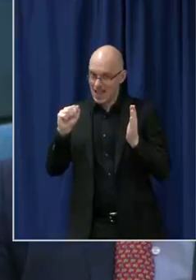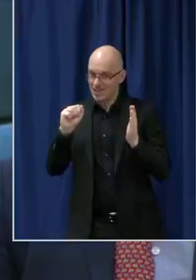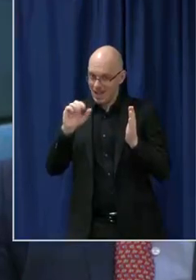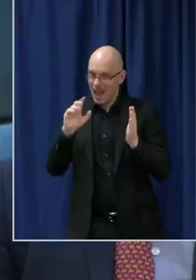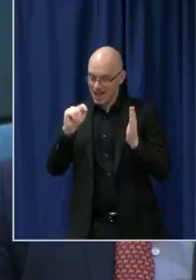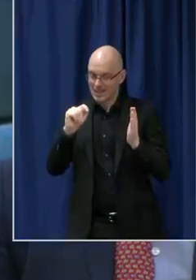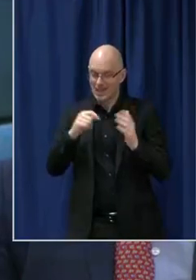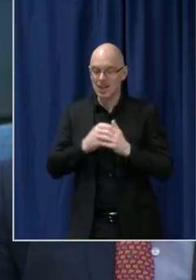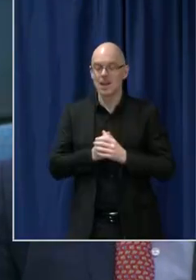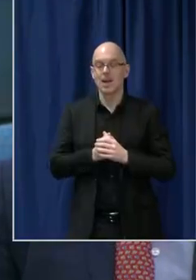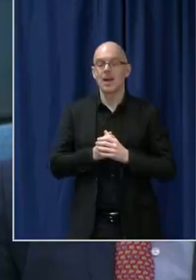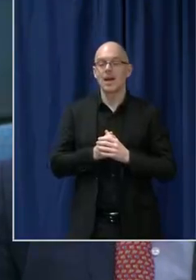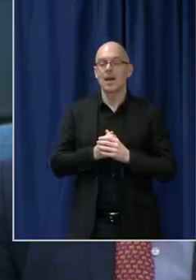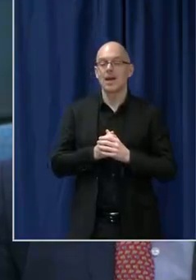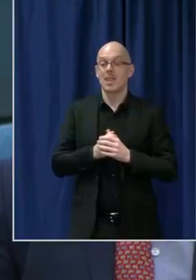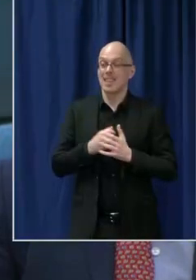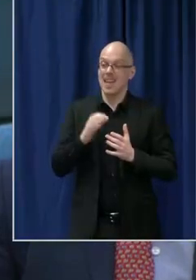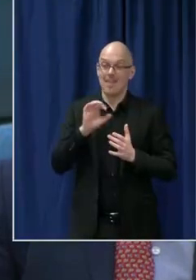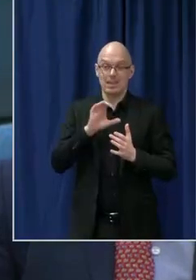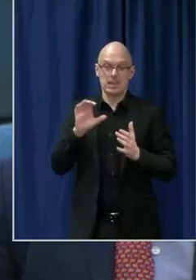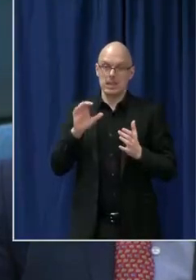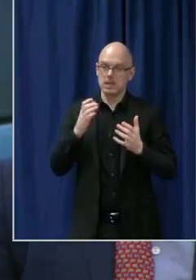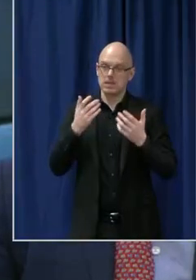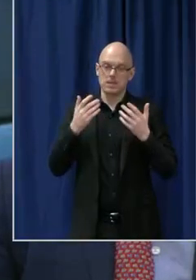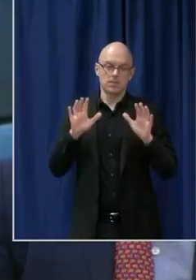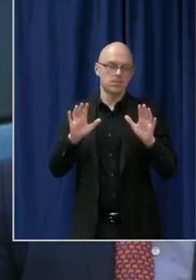issued umpteen numbers